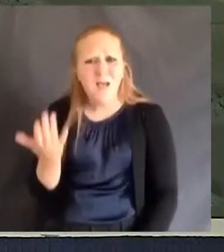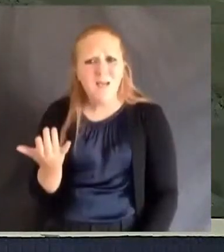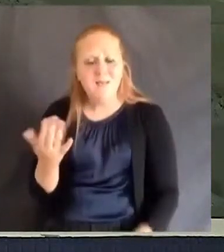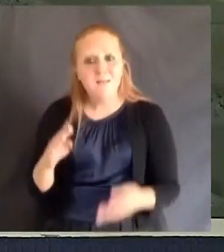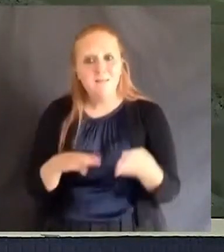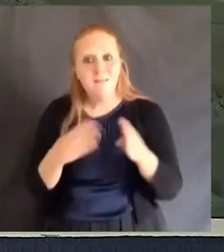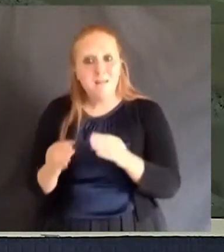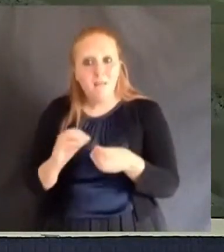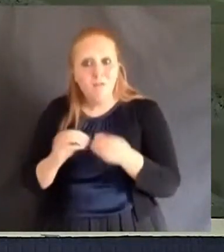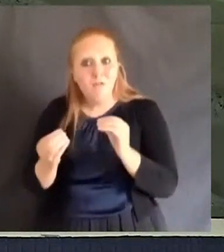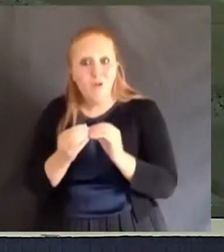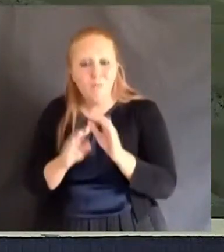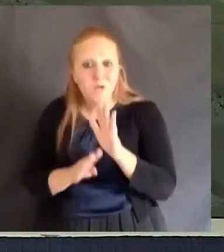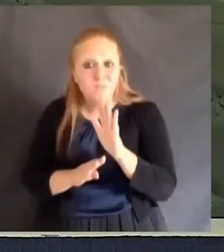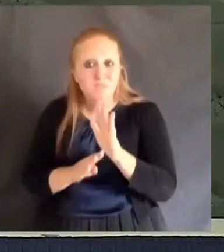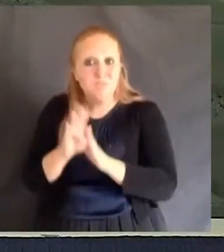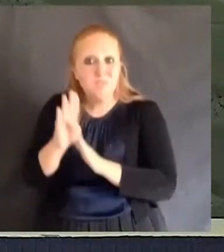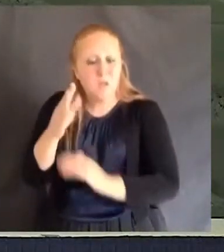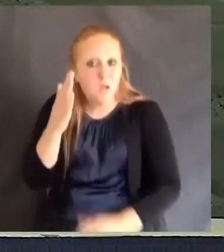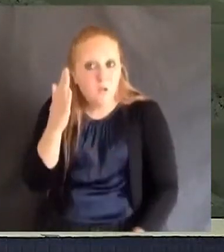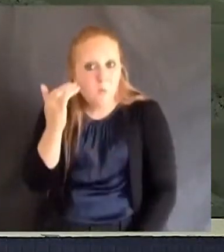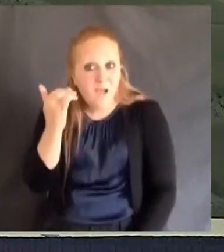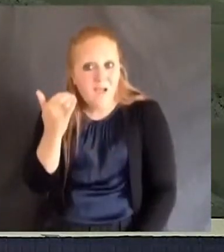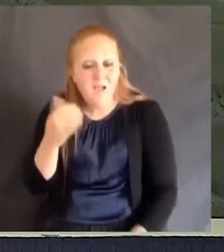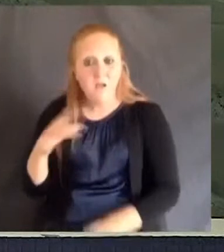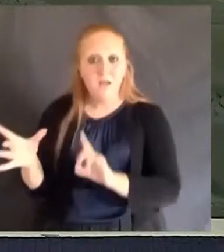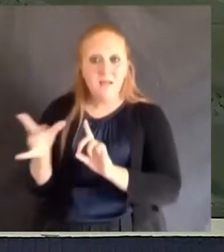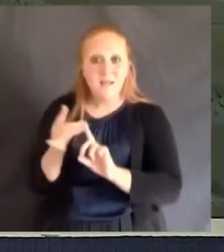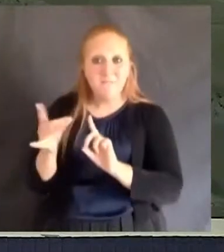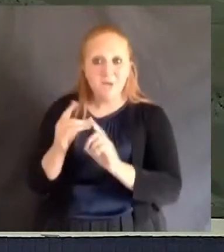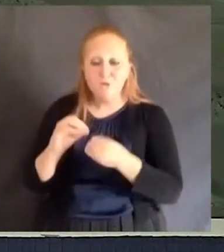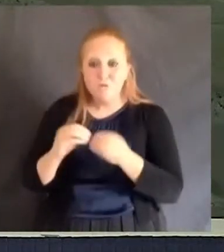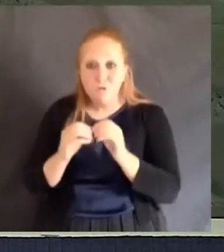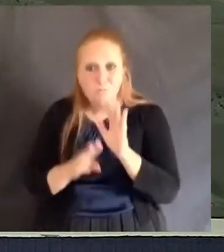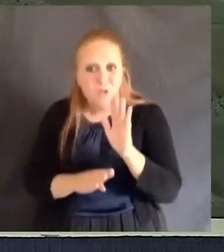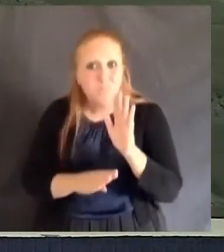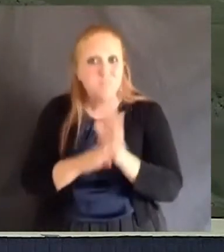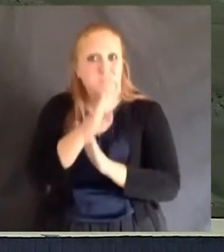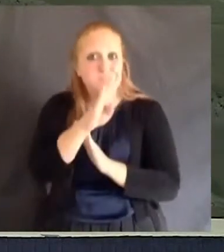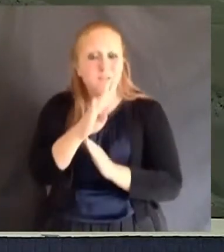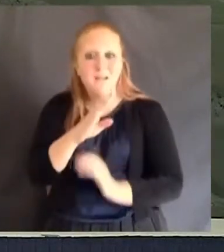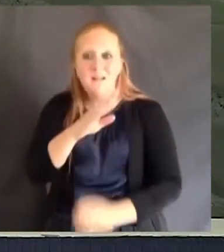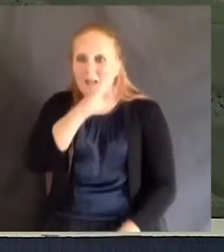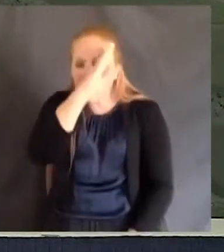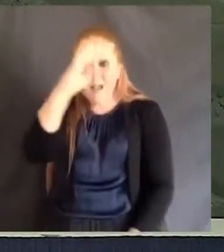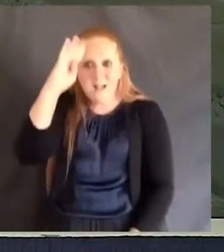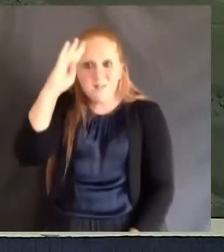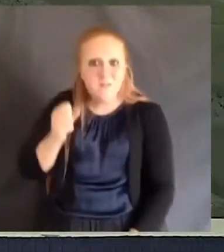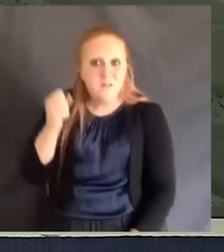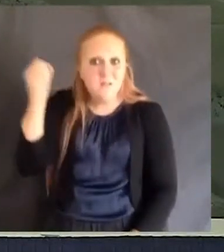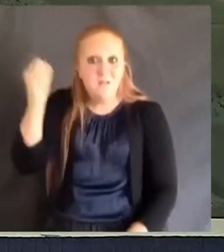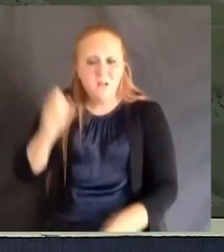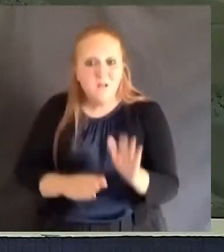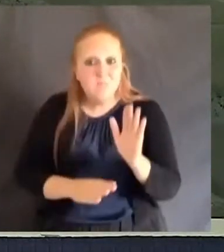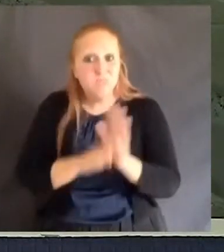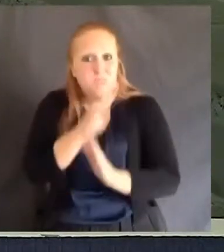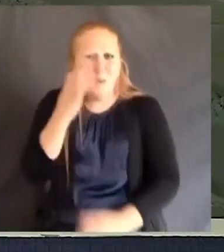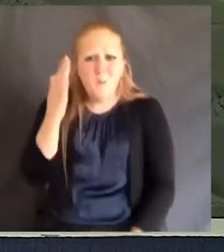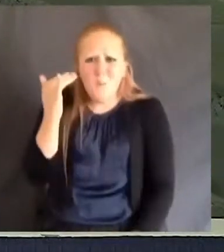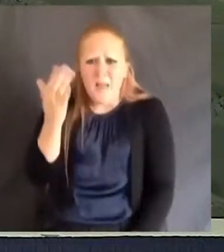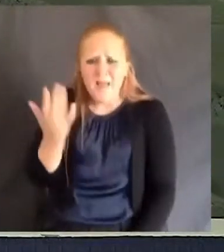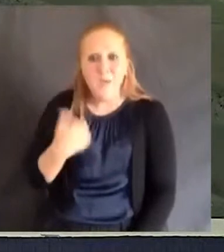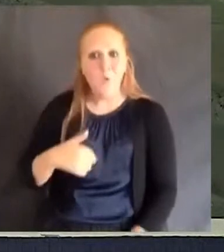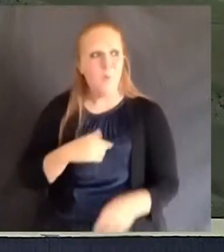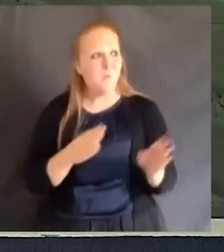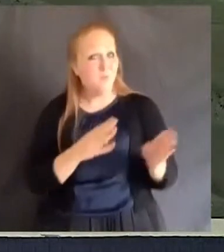up? And why is the infection rate going up and the hospitalizations going up? And why aren't we prepared? And why